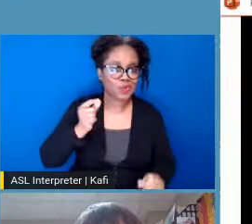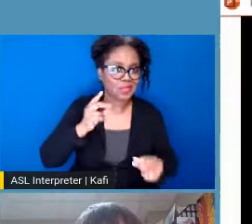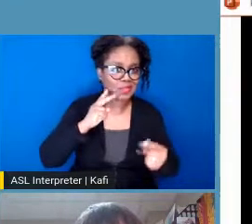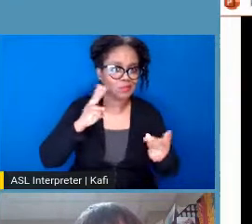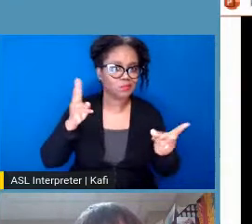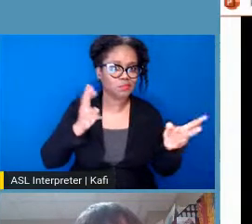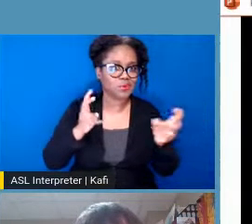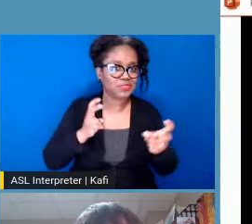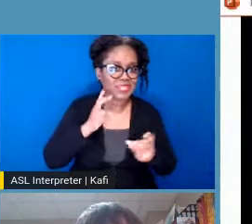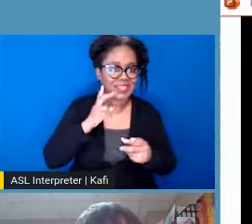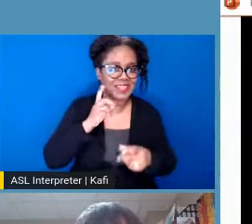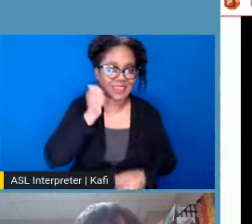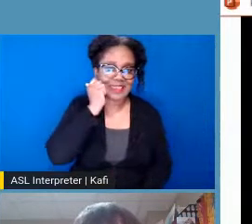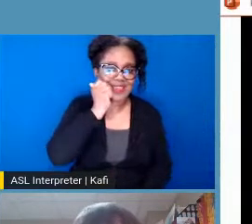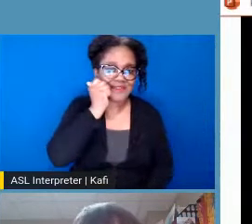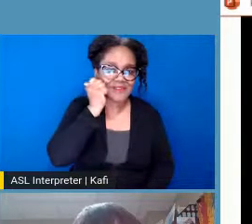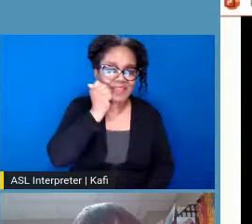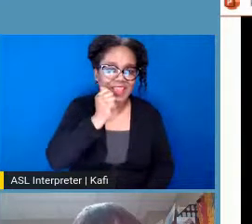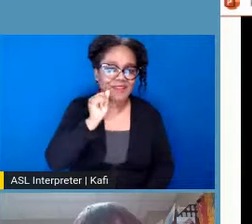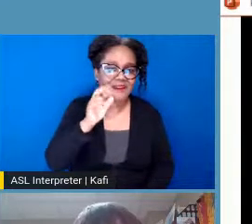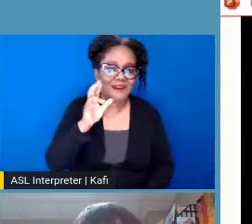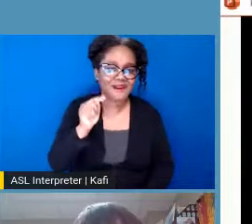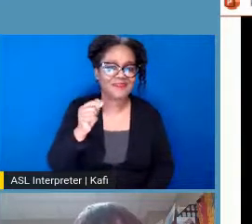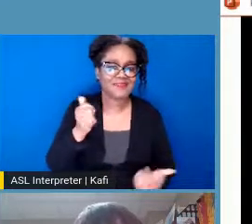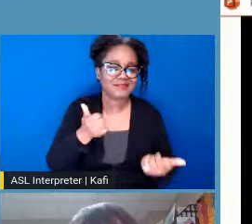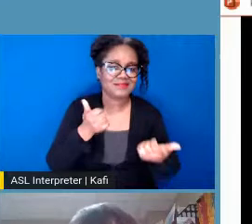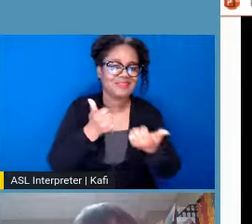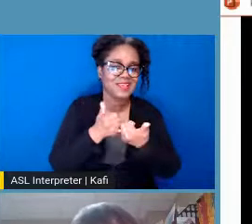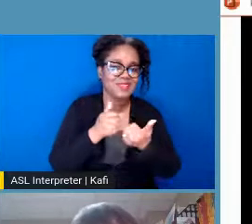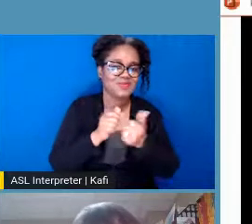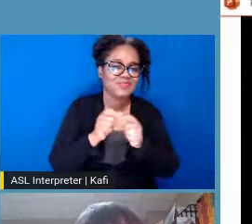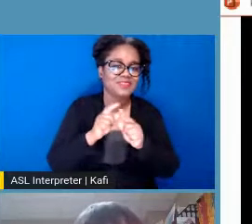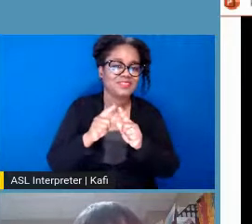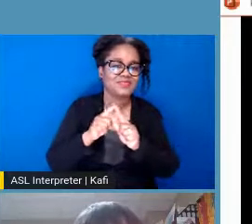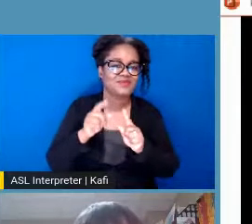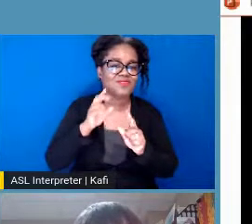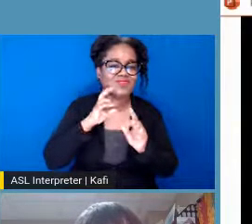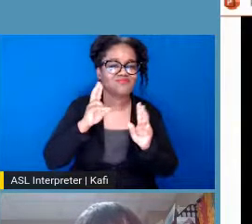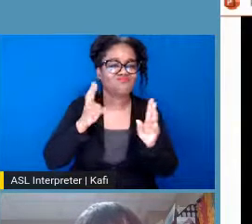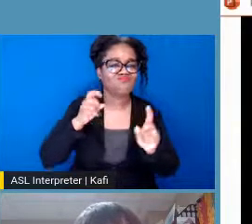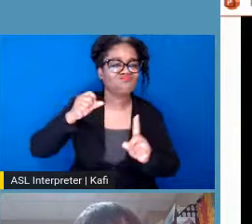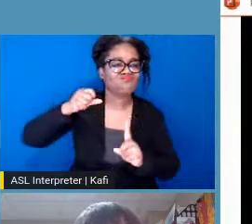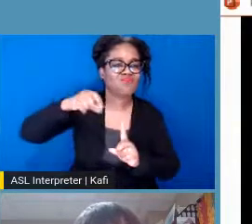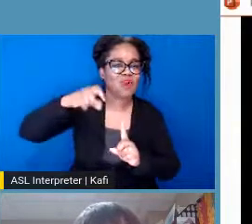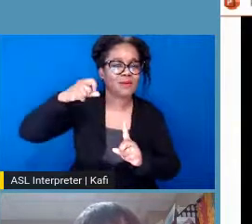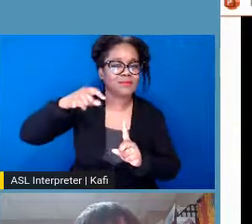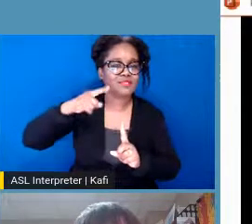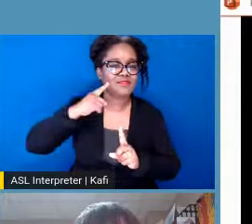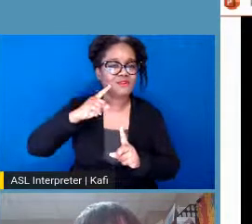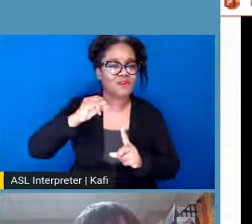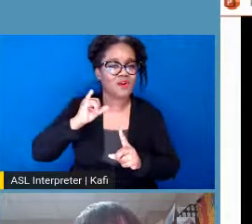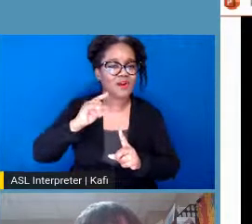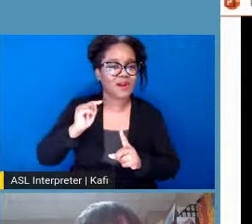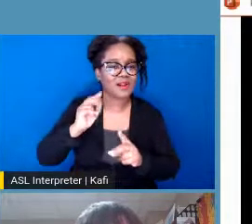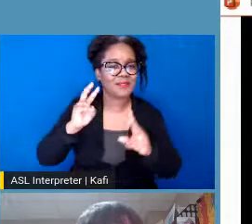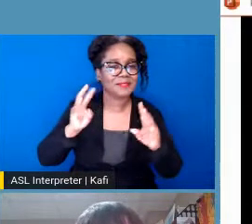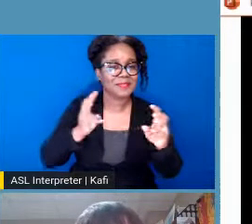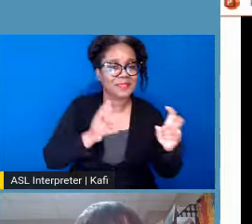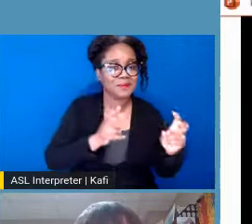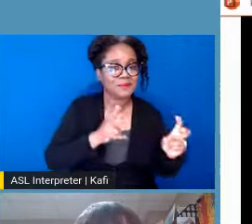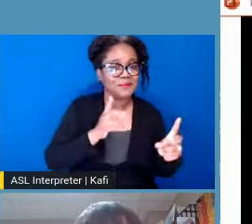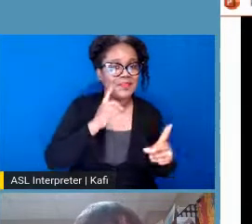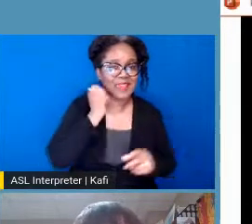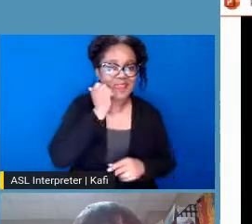with prompts for art themes that people could work on at